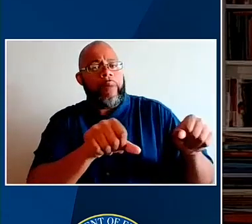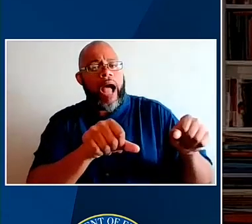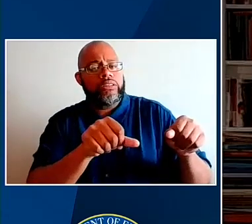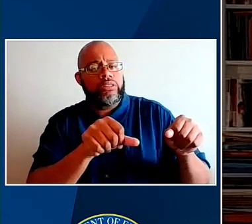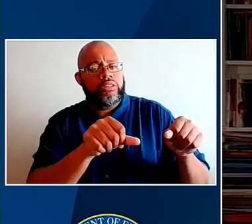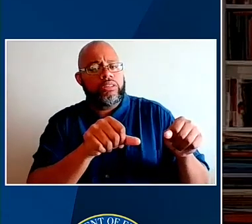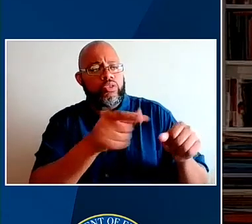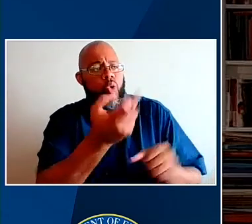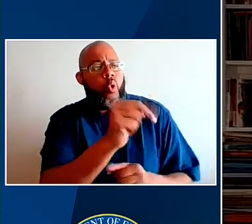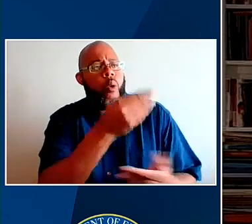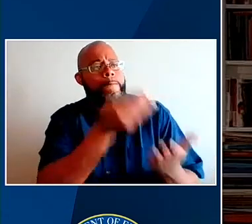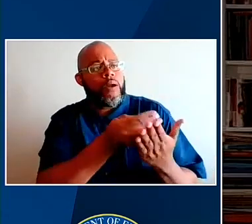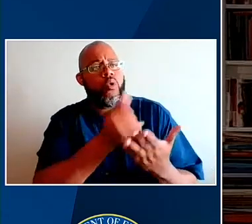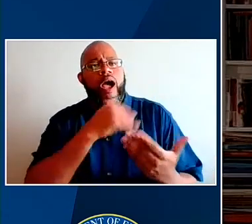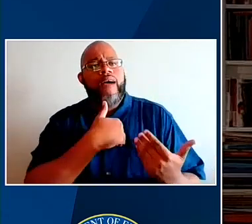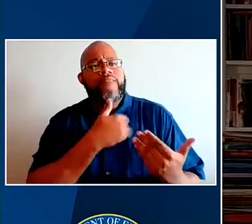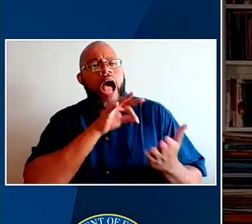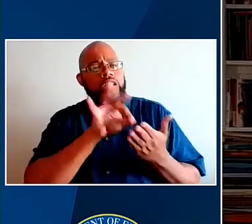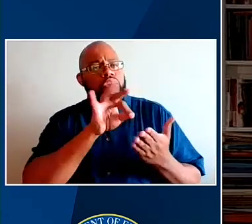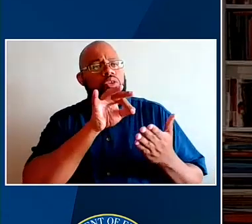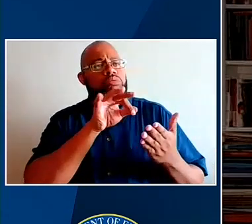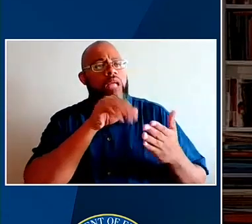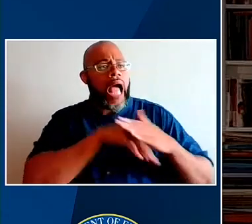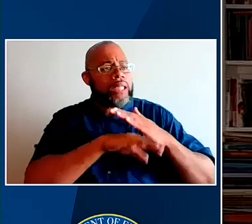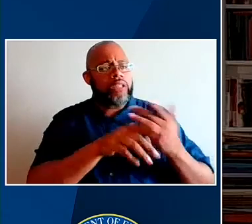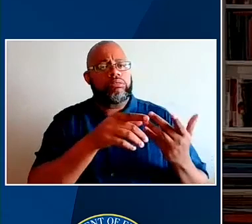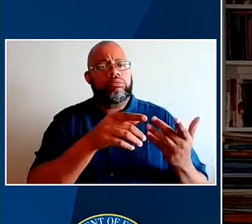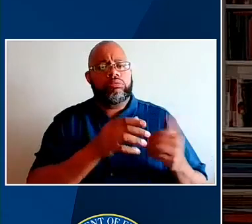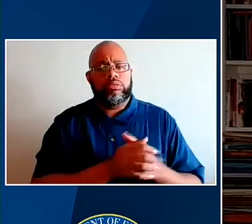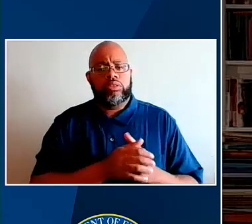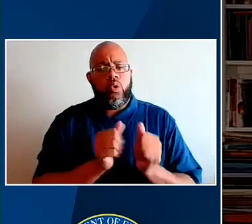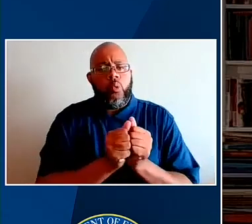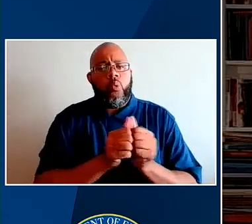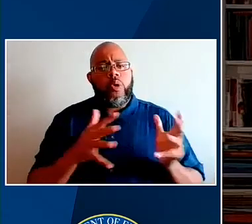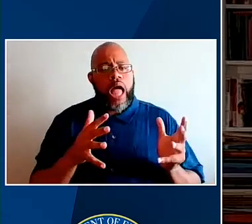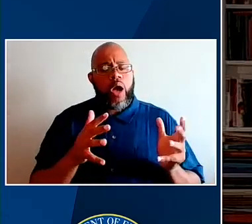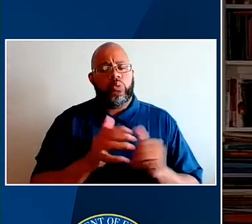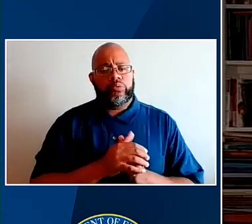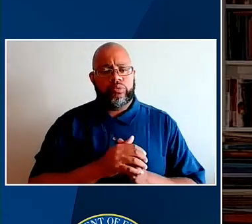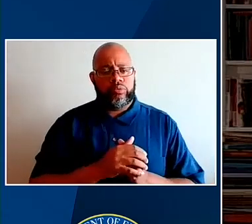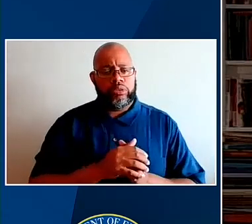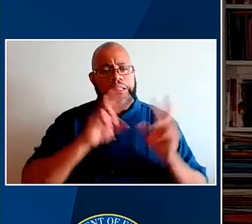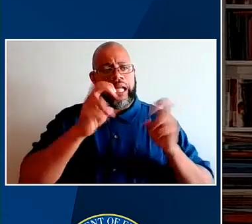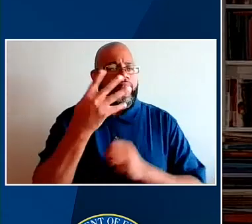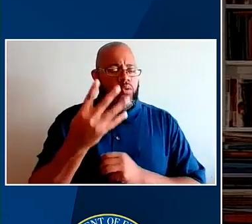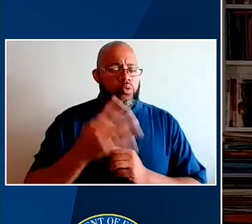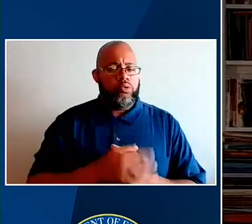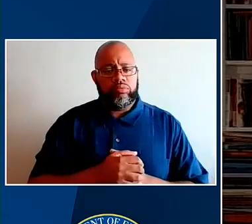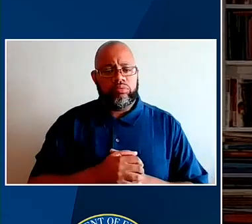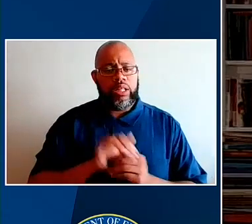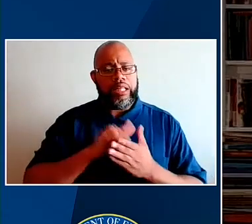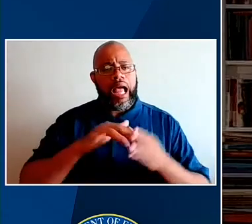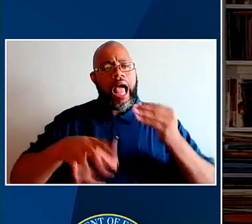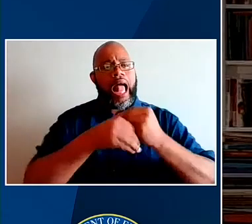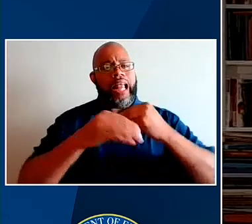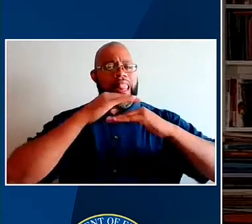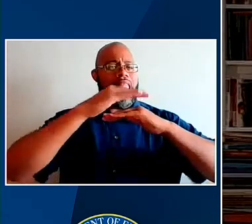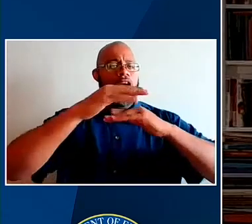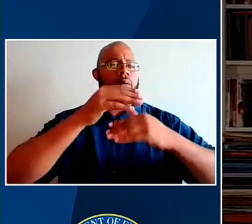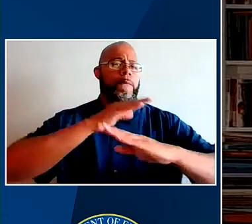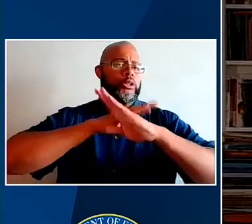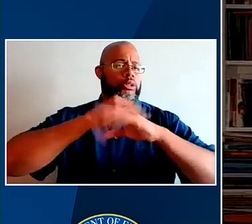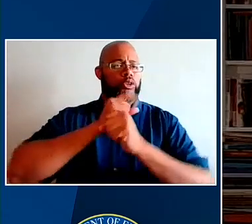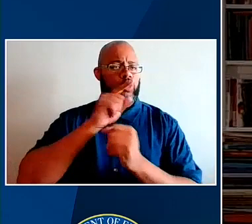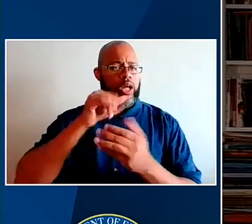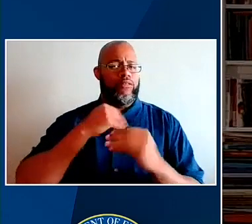their own money or have access to their own accounts without Title IV. It's an added layer of protection to make sure there's